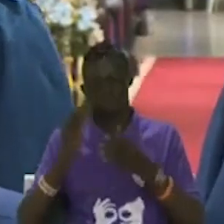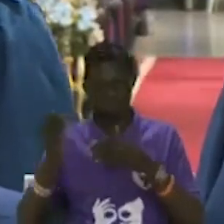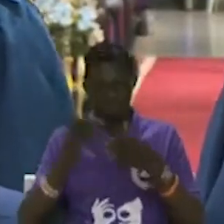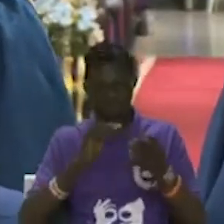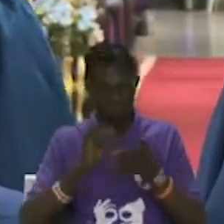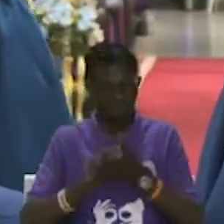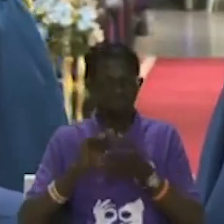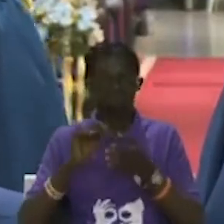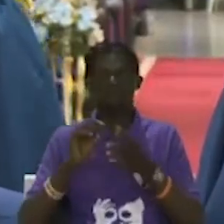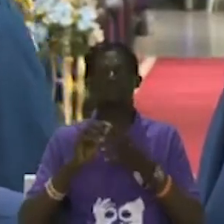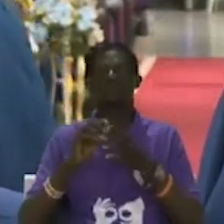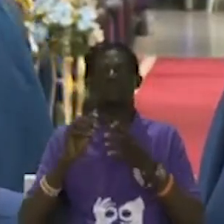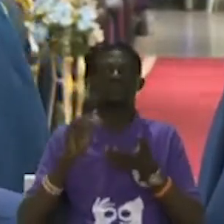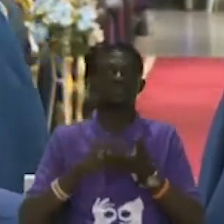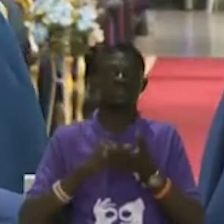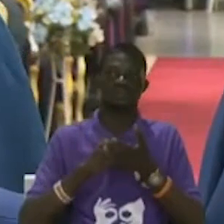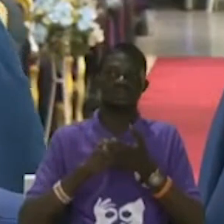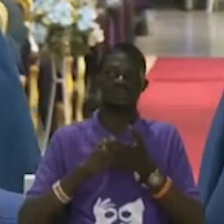the tumor.